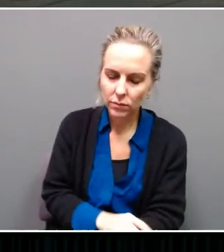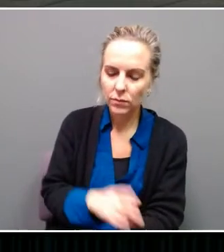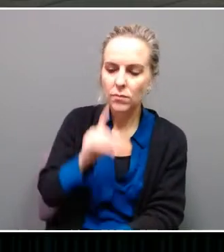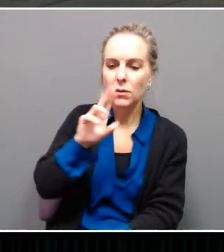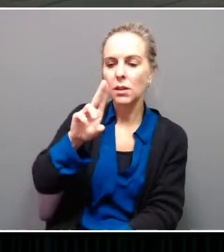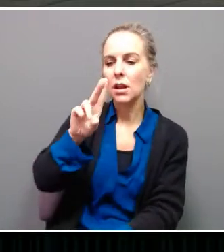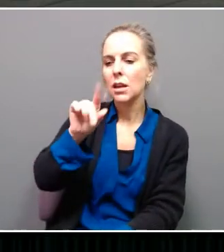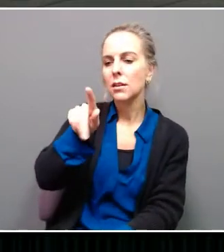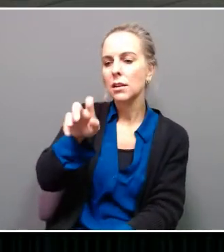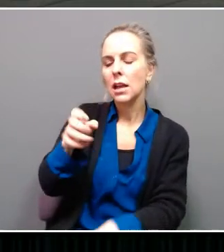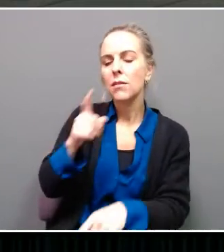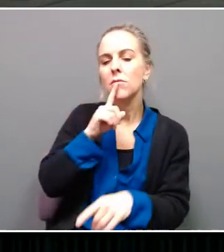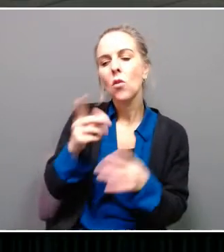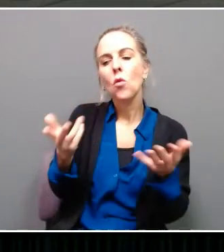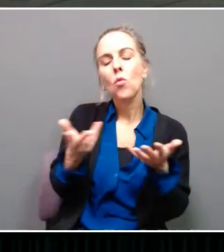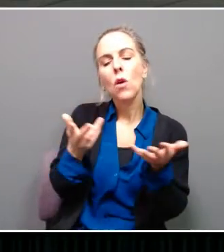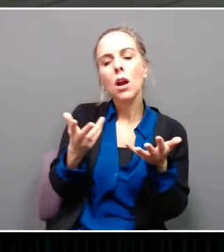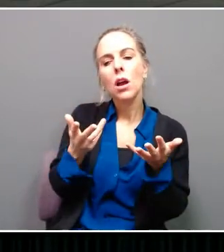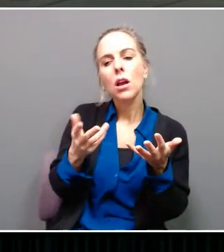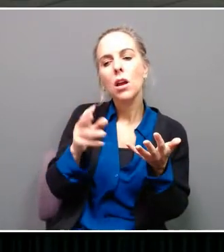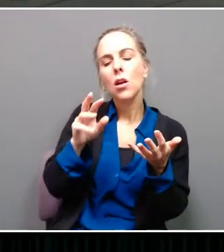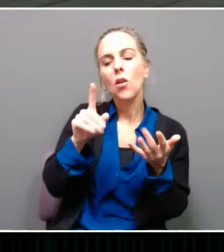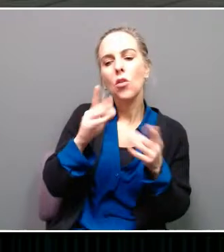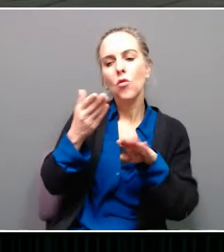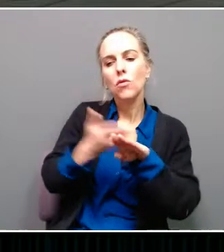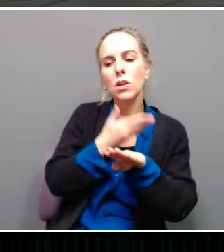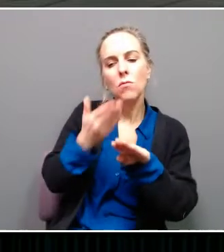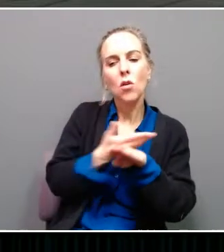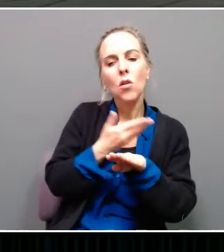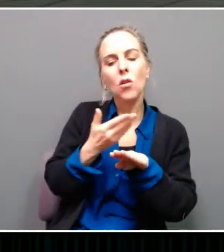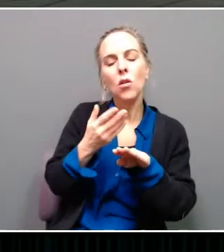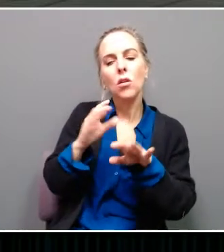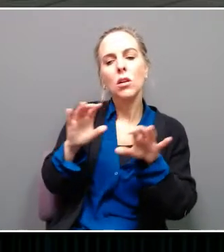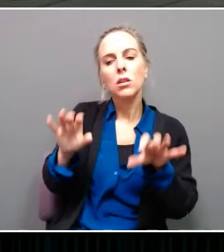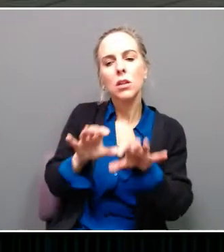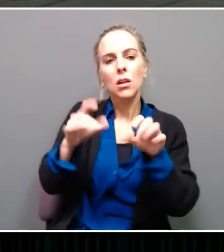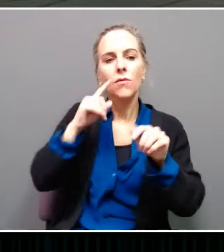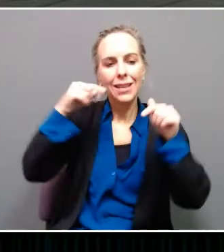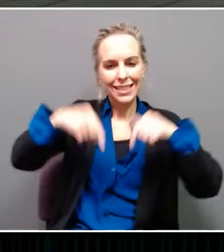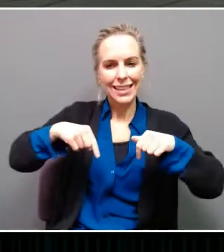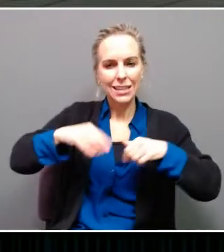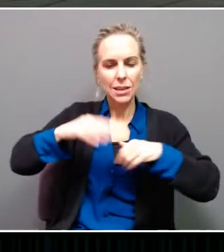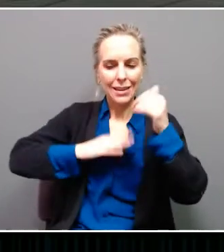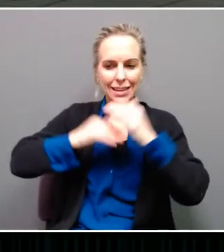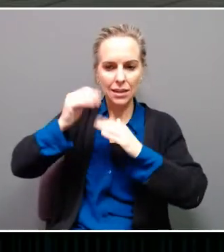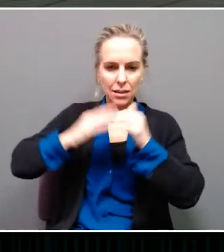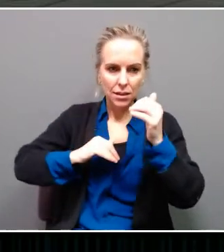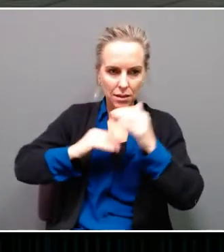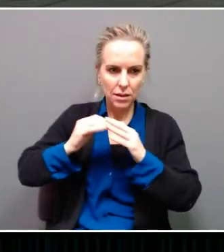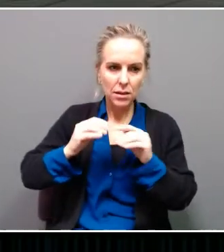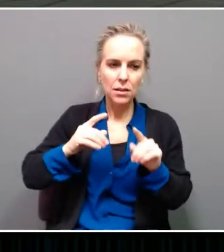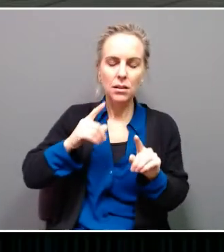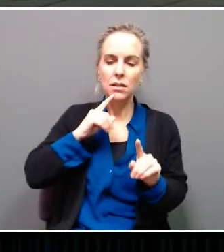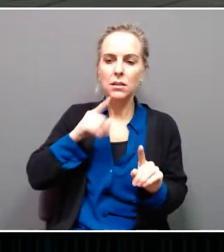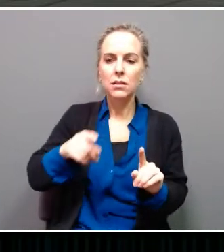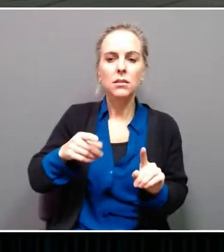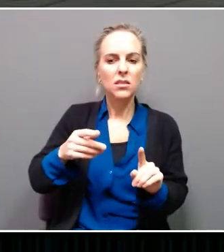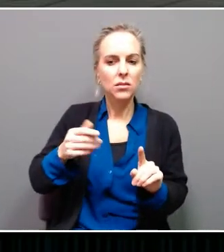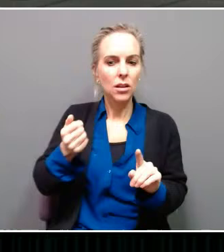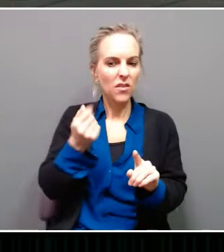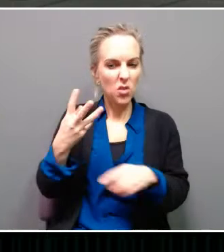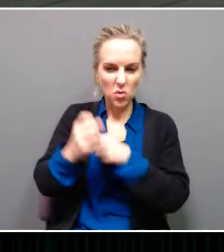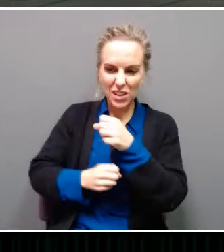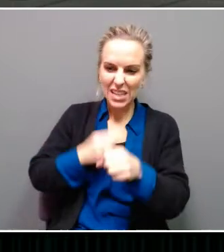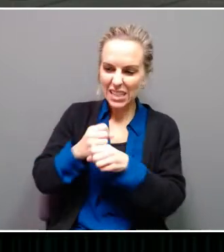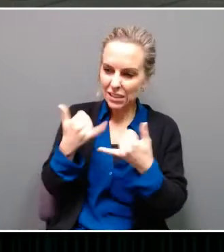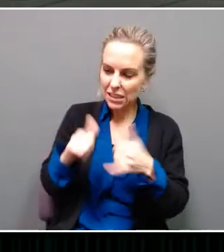of the remodeling work, renovation work being done on this building here. The scaffolding's been around for about 2 years now. And